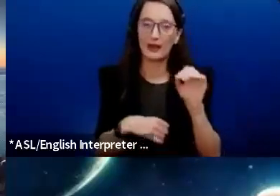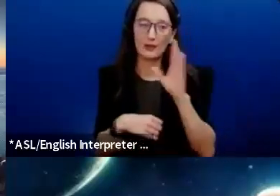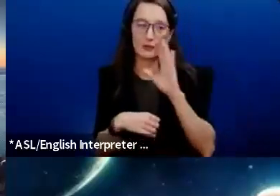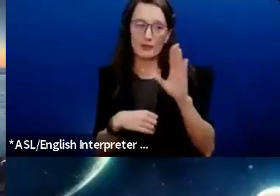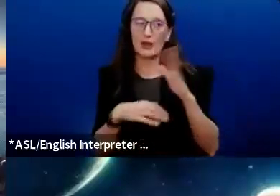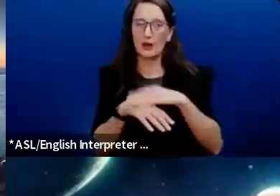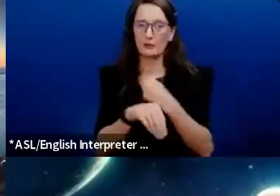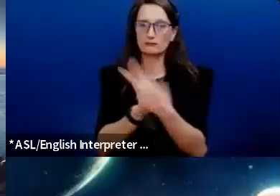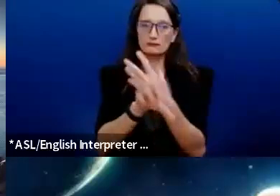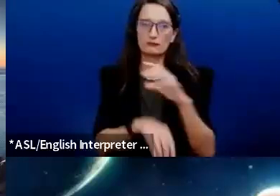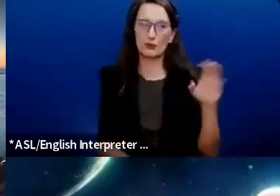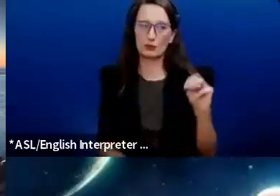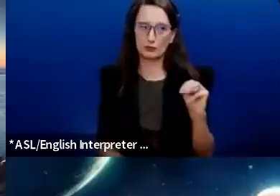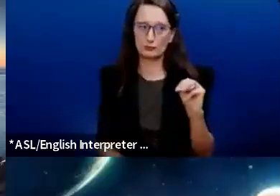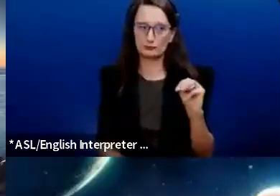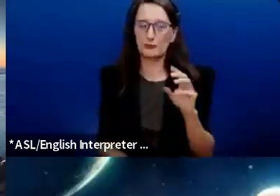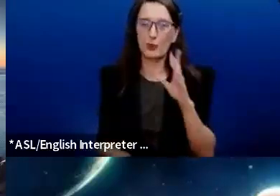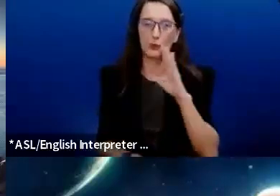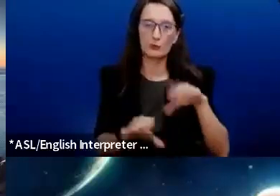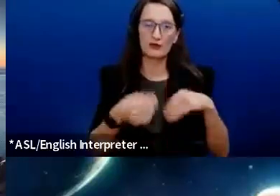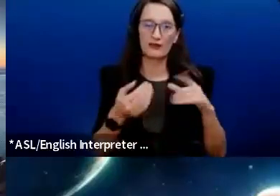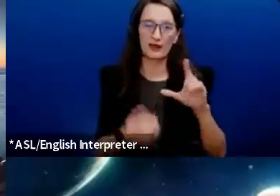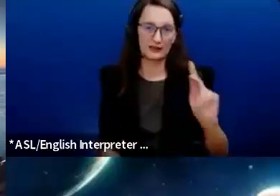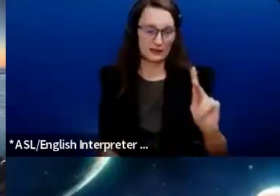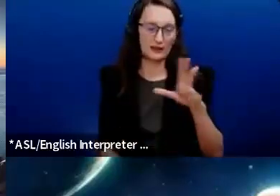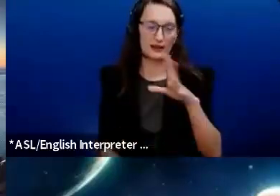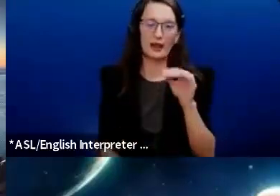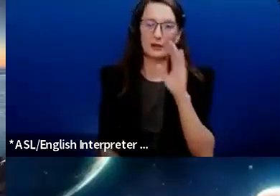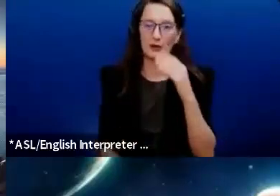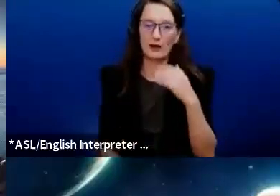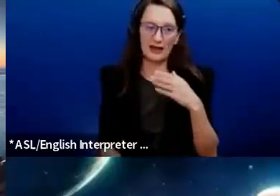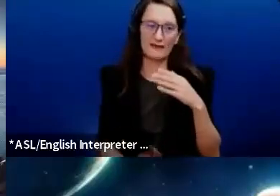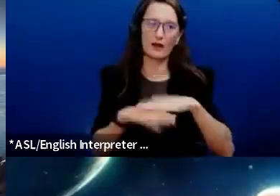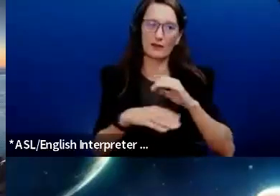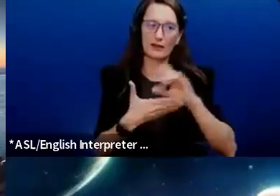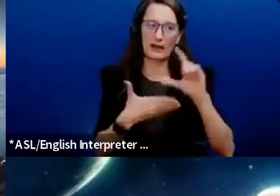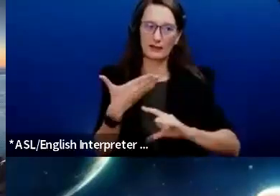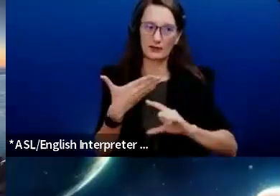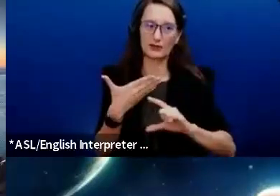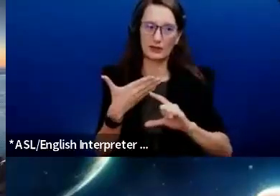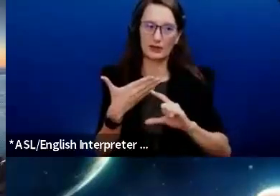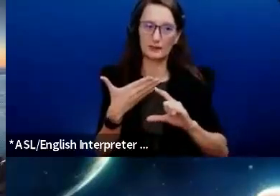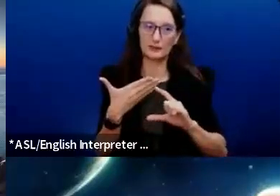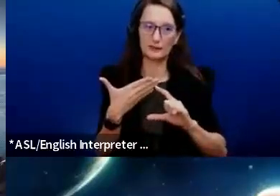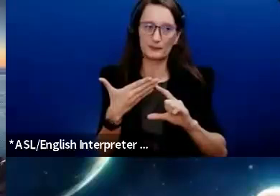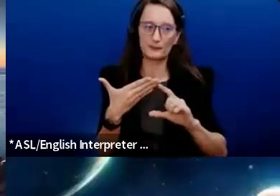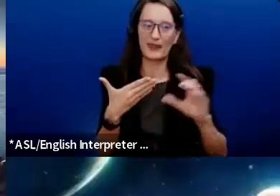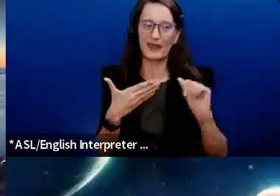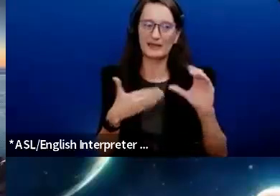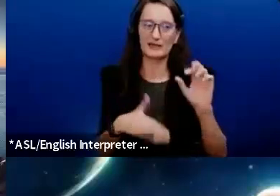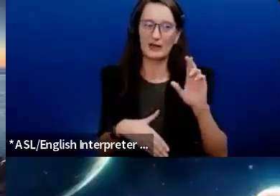Zoom. The link will be provided, and we will have this up on the calendar on our ACRC